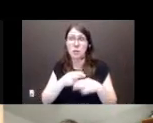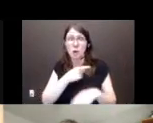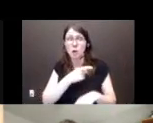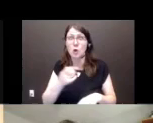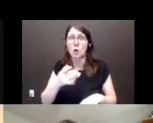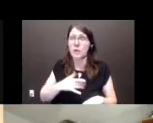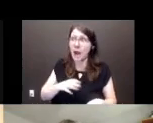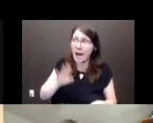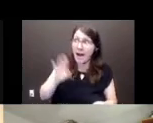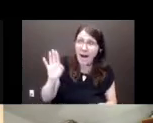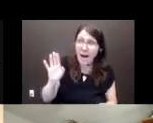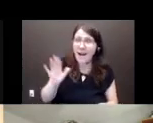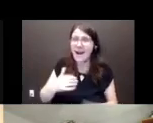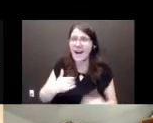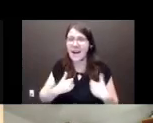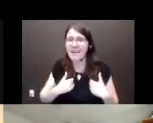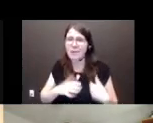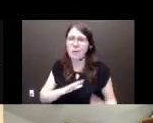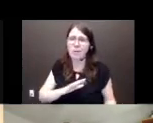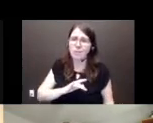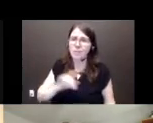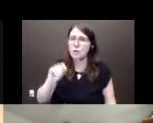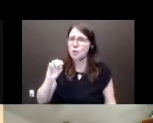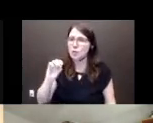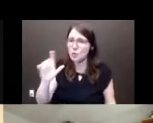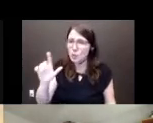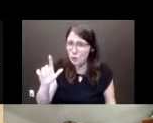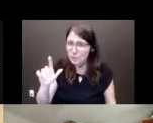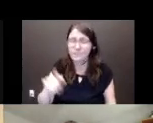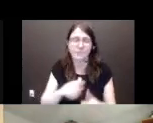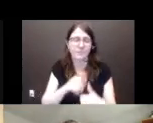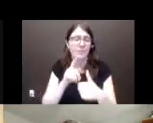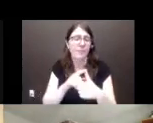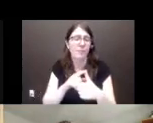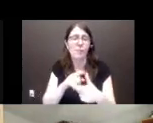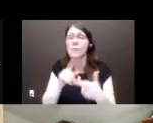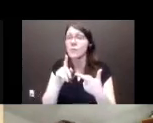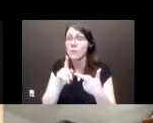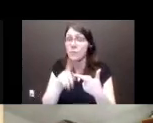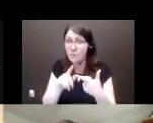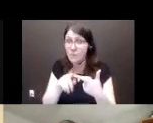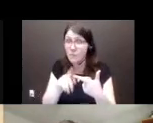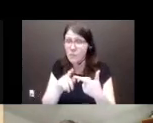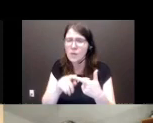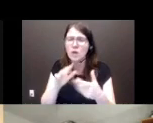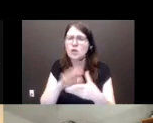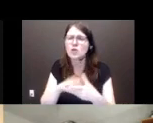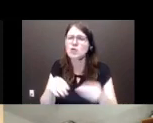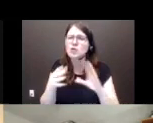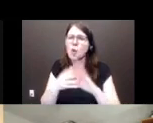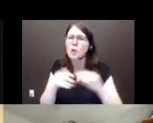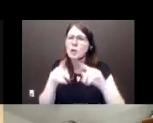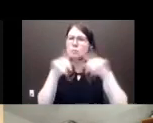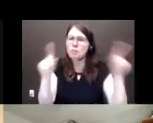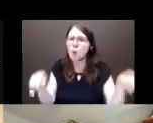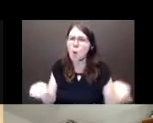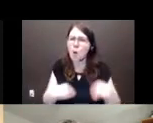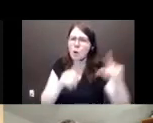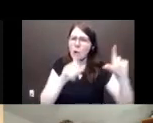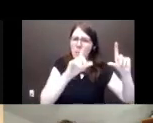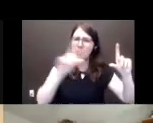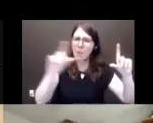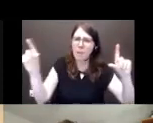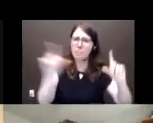storyboarding and how we go about that. And then get into tools like Loom. We mentioned that in the chats. I want to kind of give you a bit of